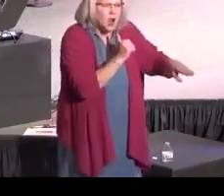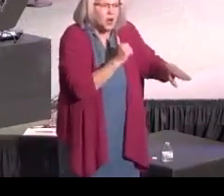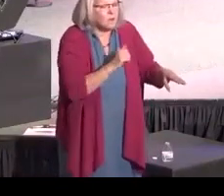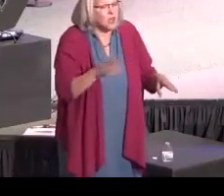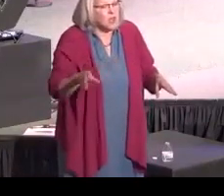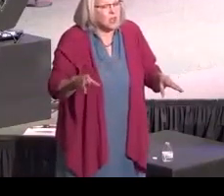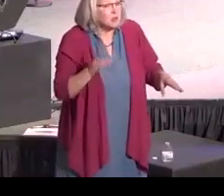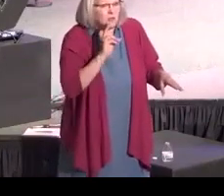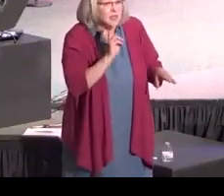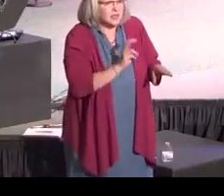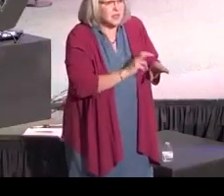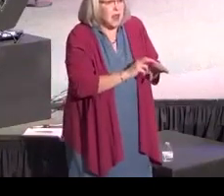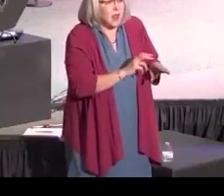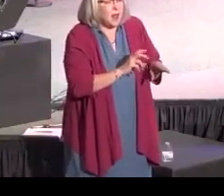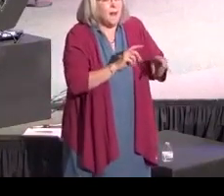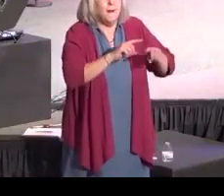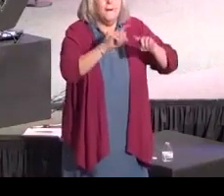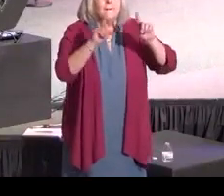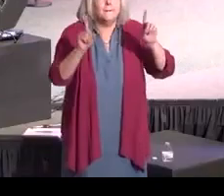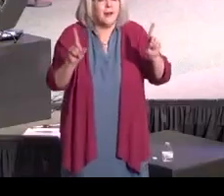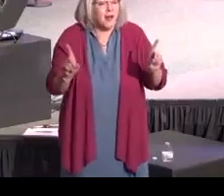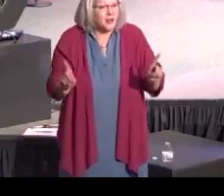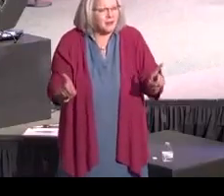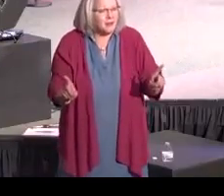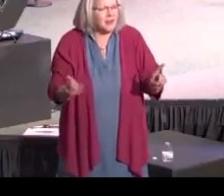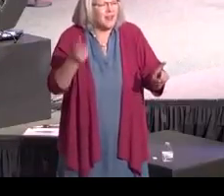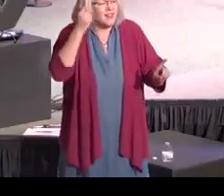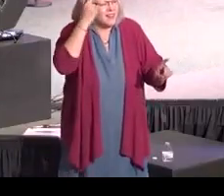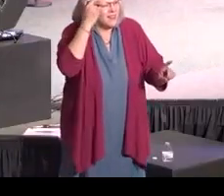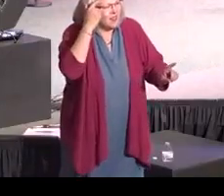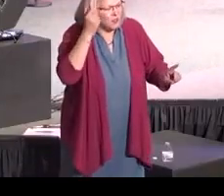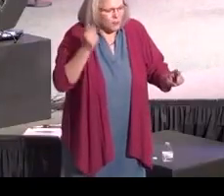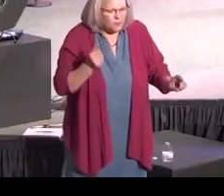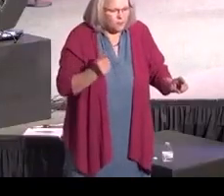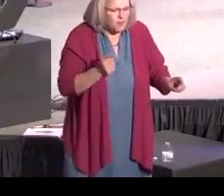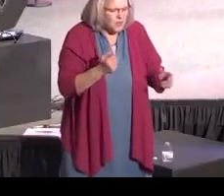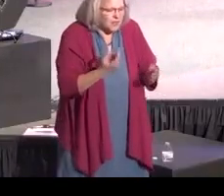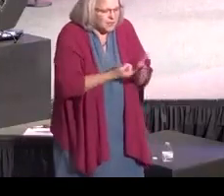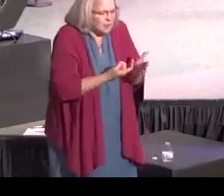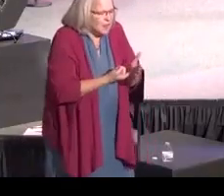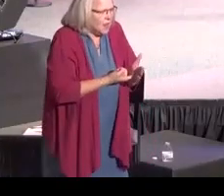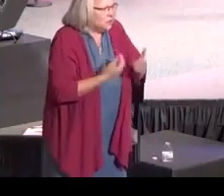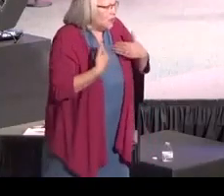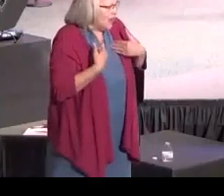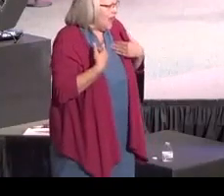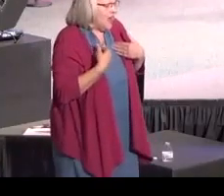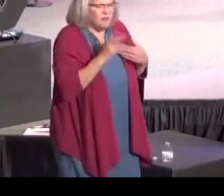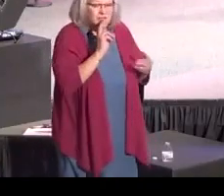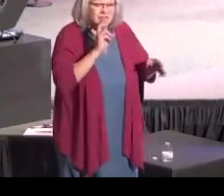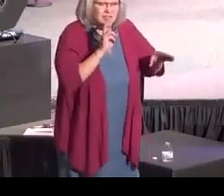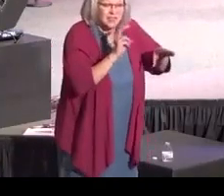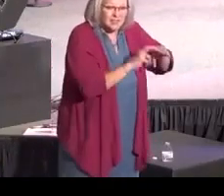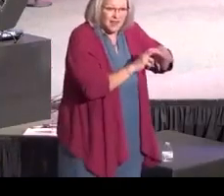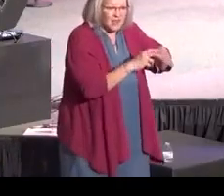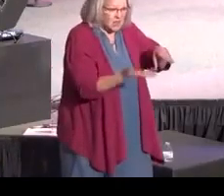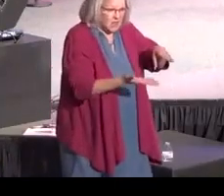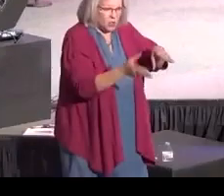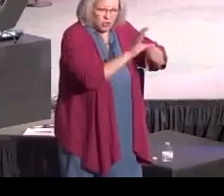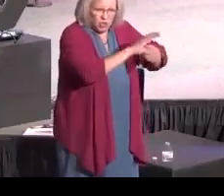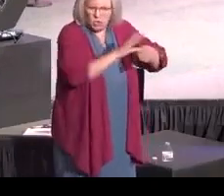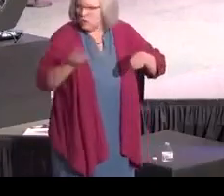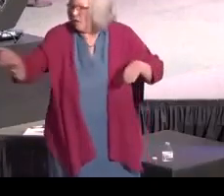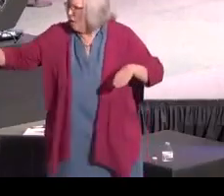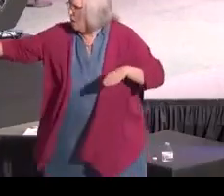hope you don't get bit by a snake. And incidentally, sometimes we have snakes in this church because we're by the woods and people leave a door